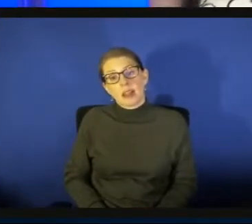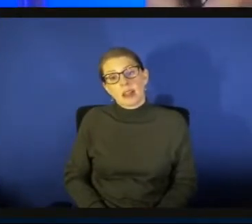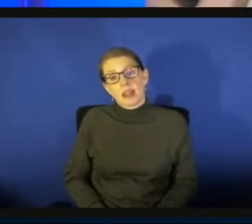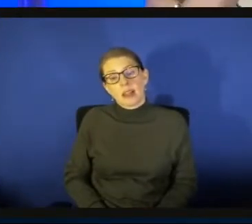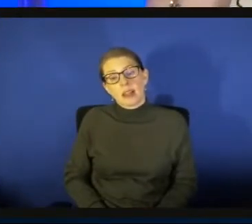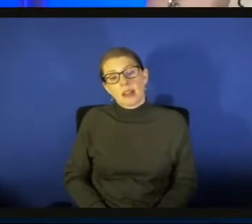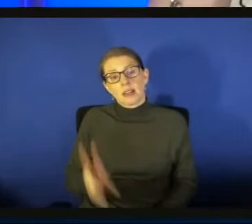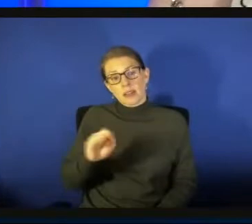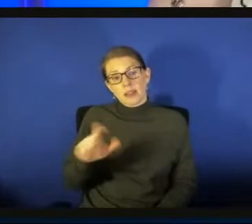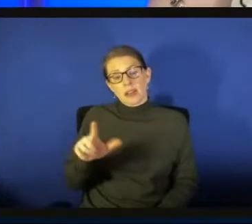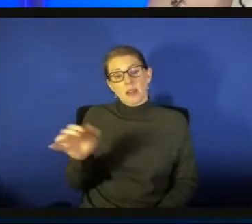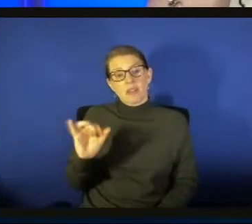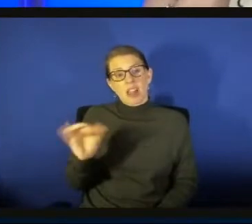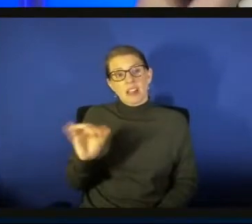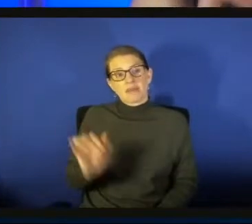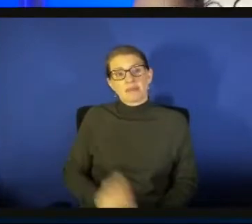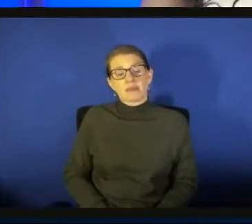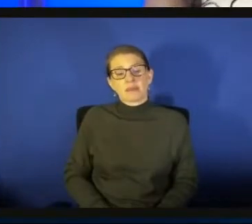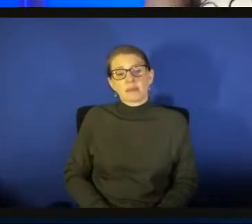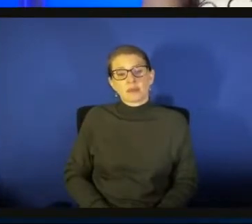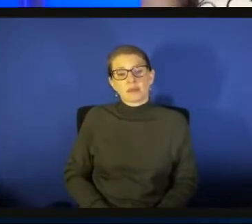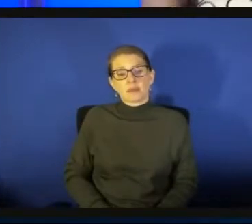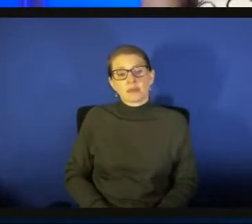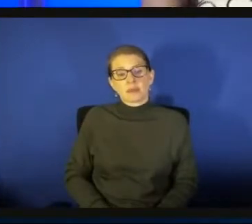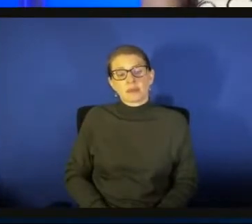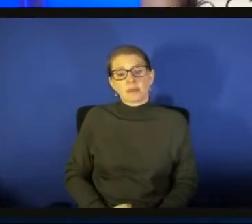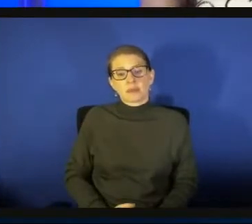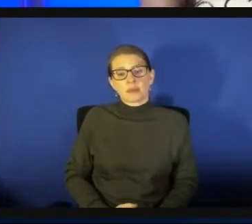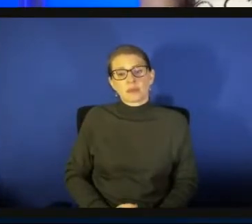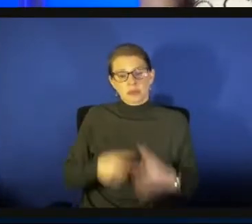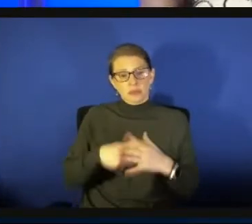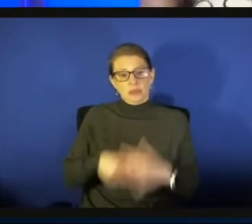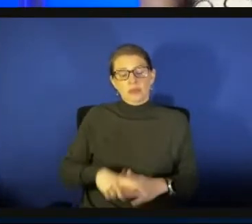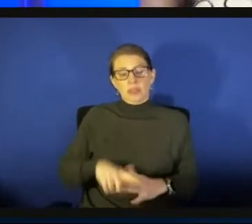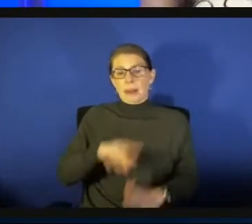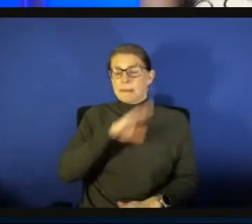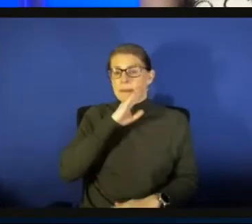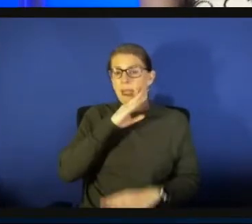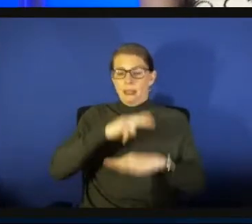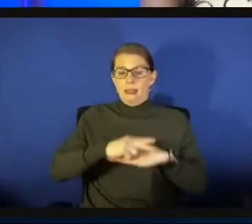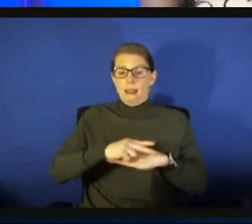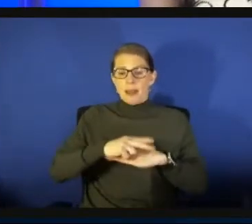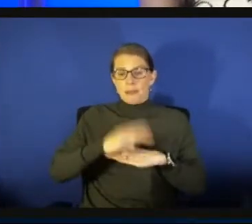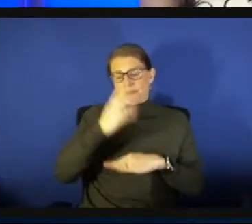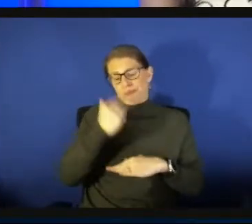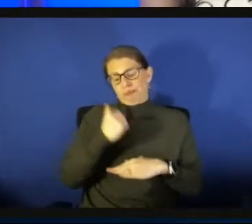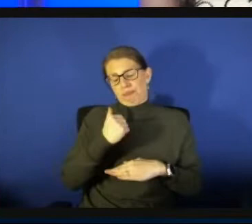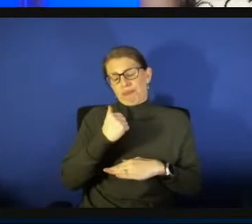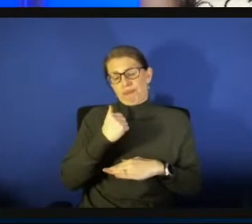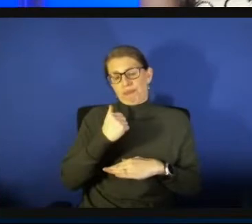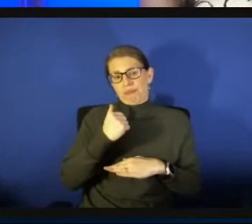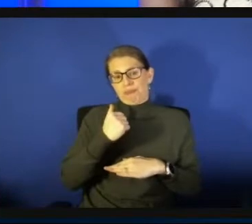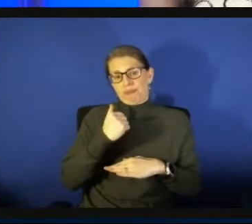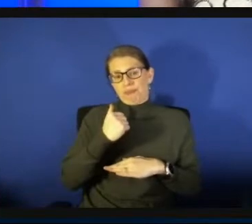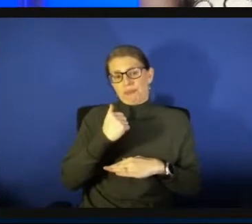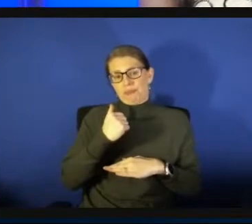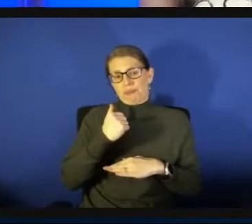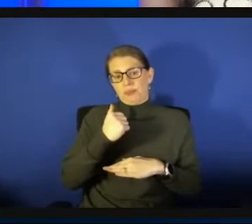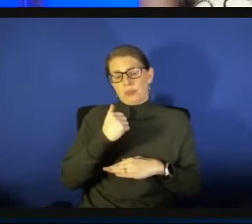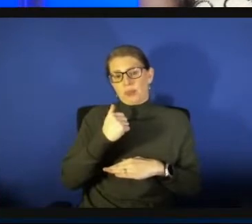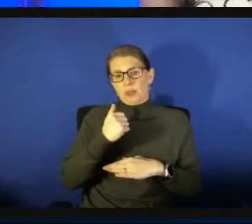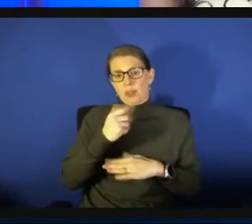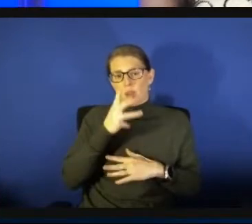Well, it was like you started out laying on a bed, and then they would put you to sleep, and you would get this like deep